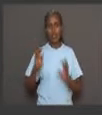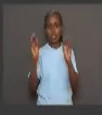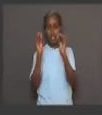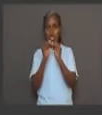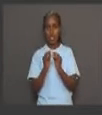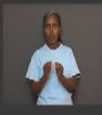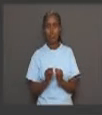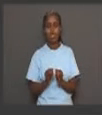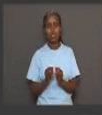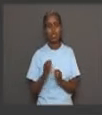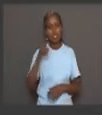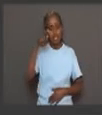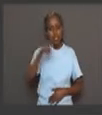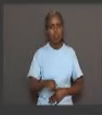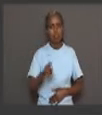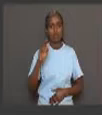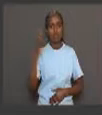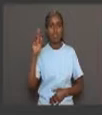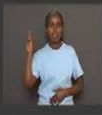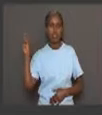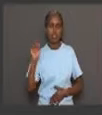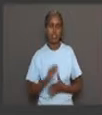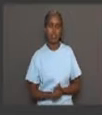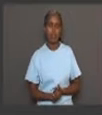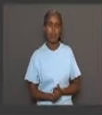calculation should look like this.